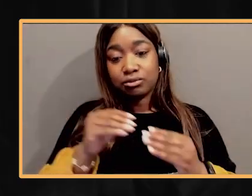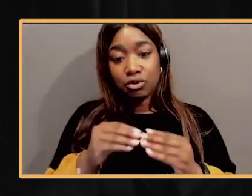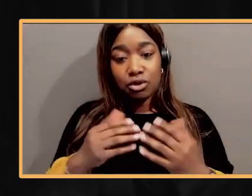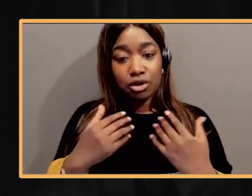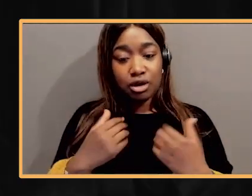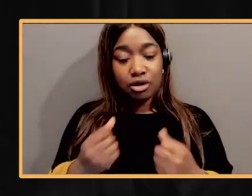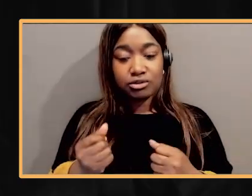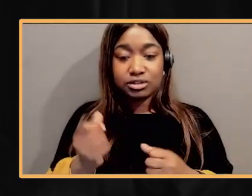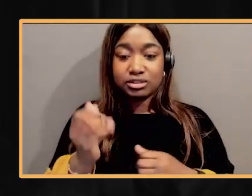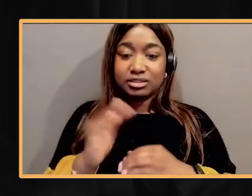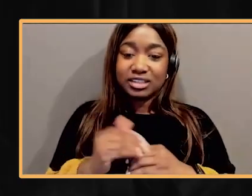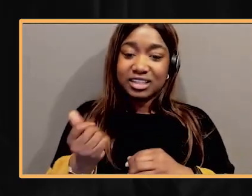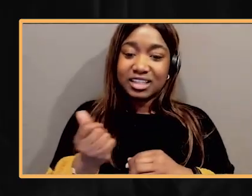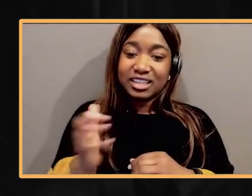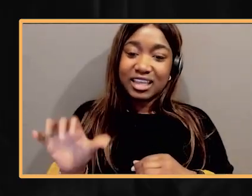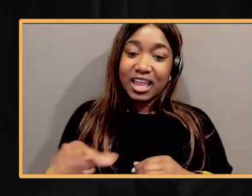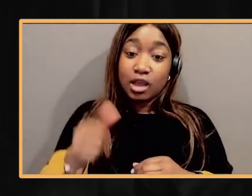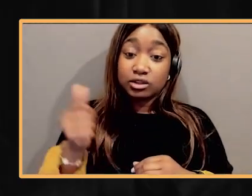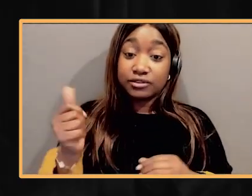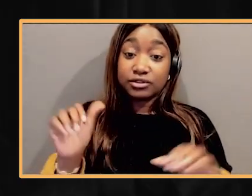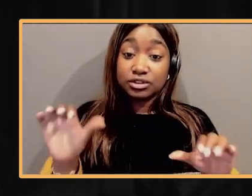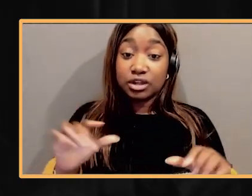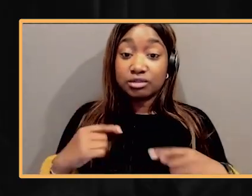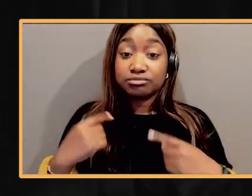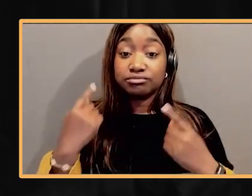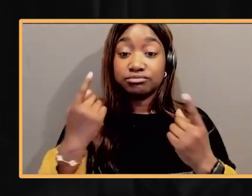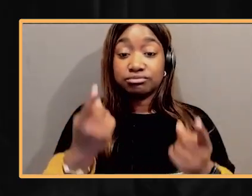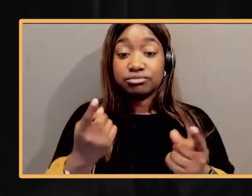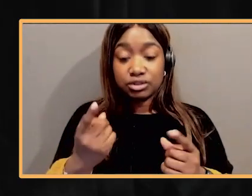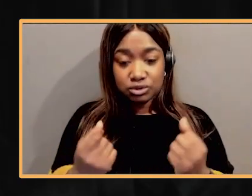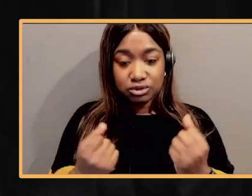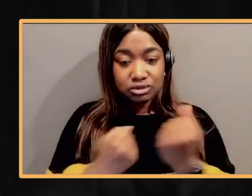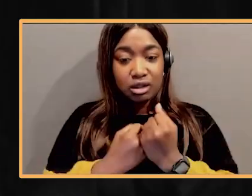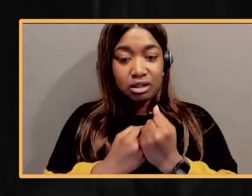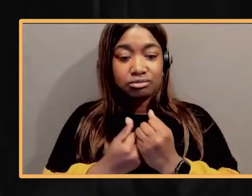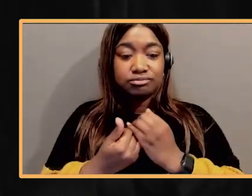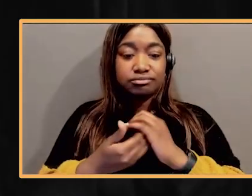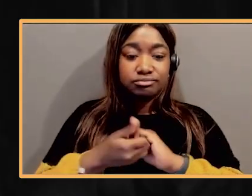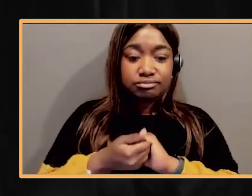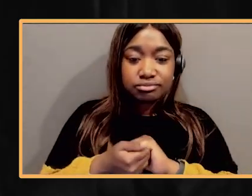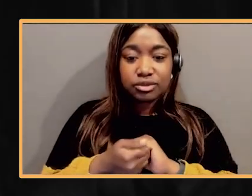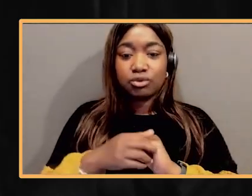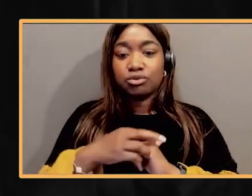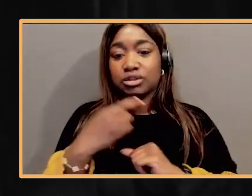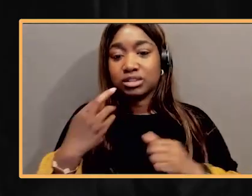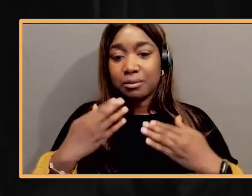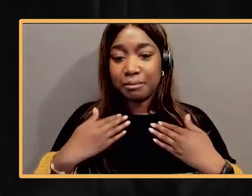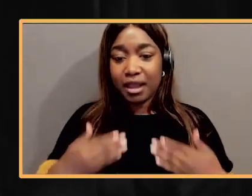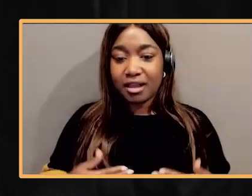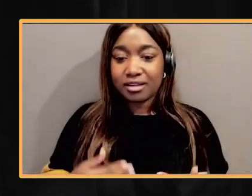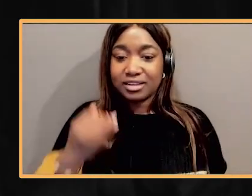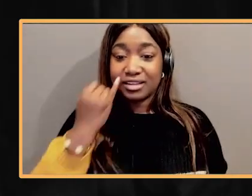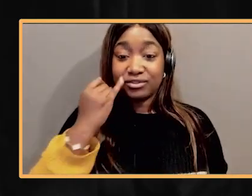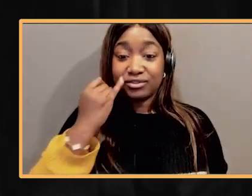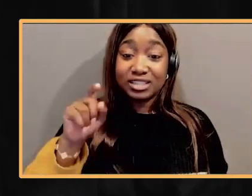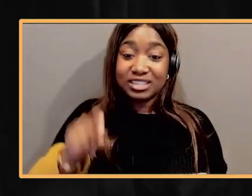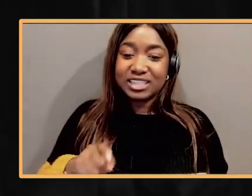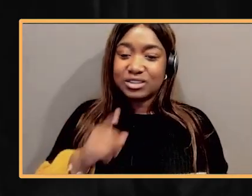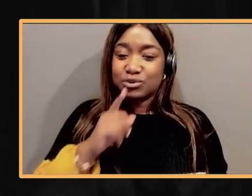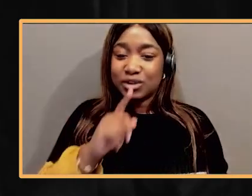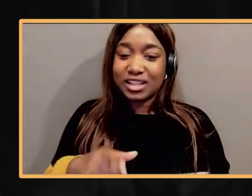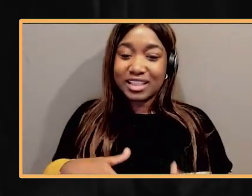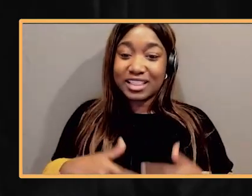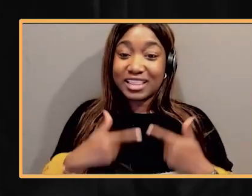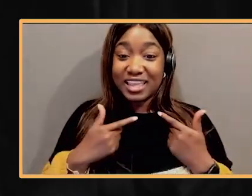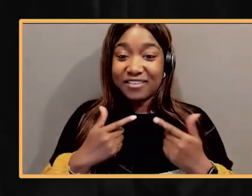to stand in solidarity as an ally, to put my body on the line when it needs to be, and to really begin living out the difference and not just